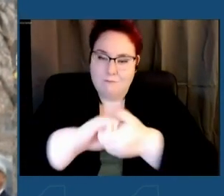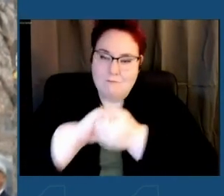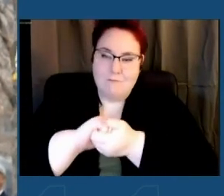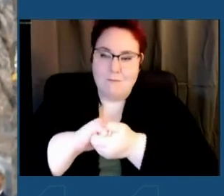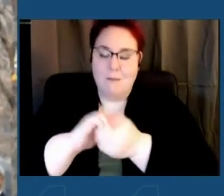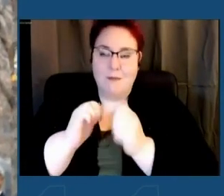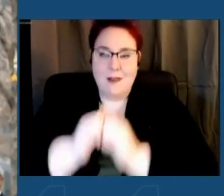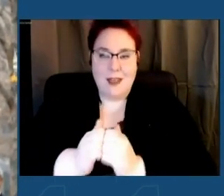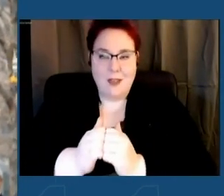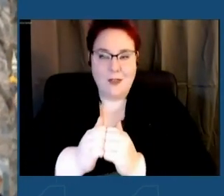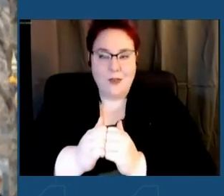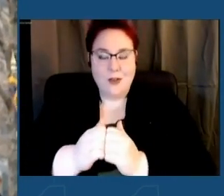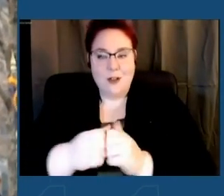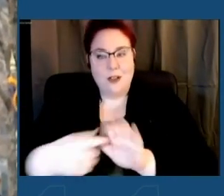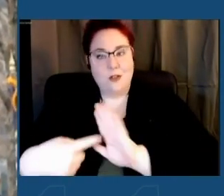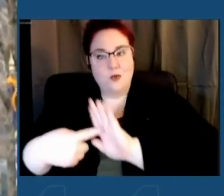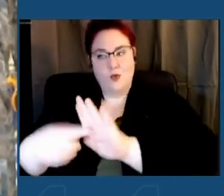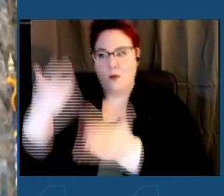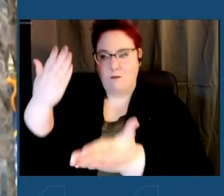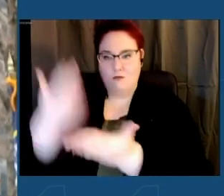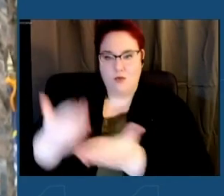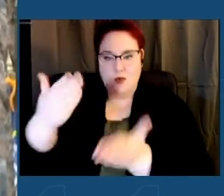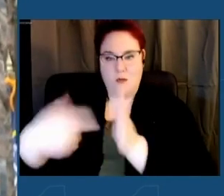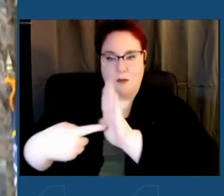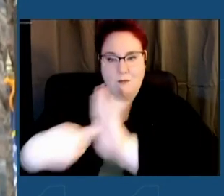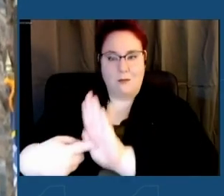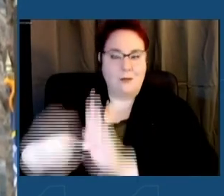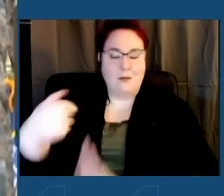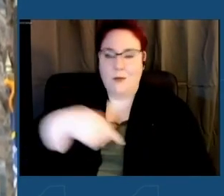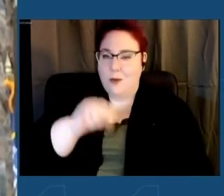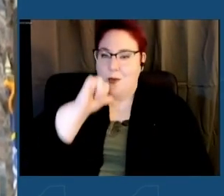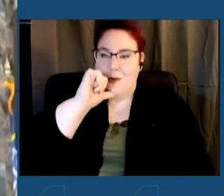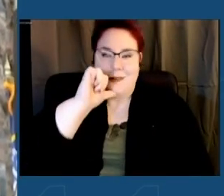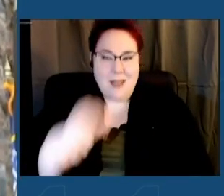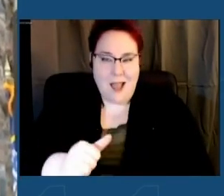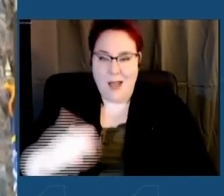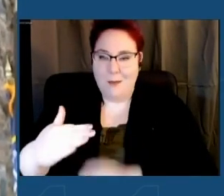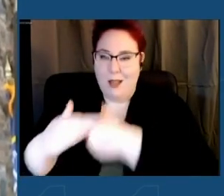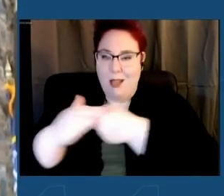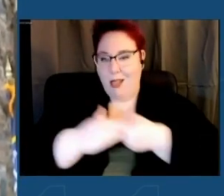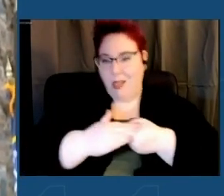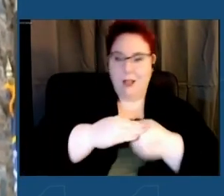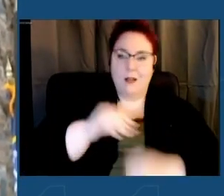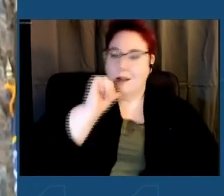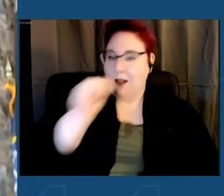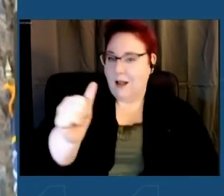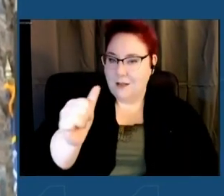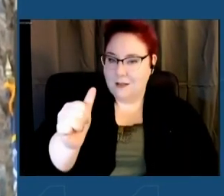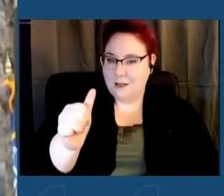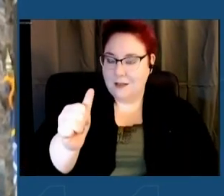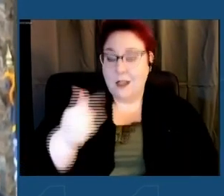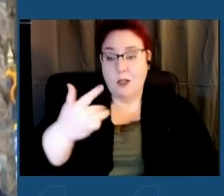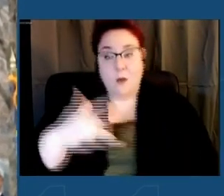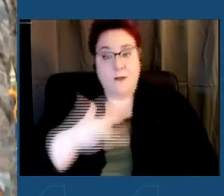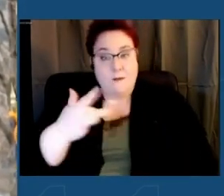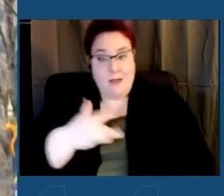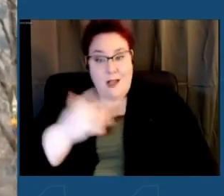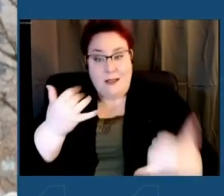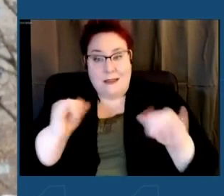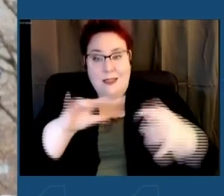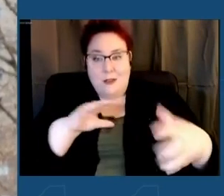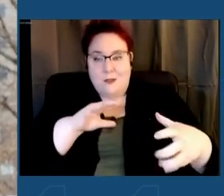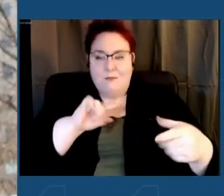show that we would not be kept down, even as we felt the enormous hurt and